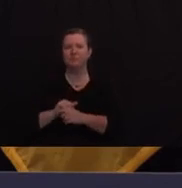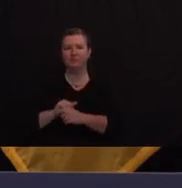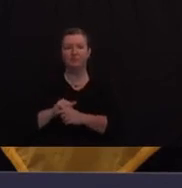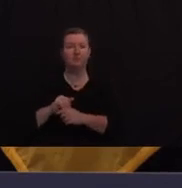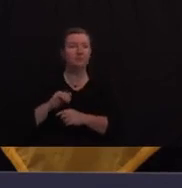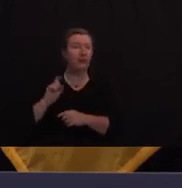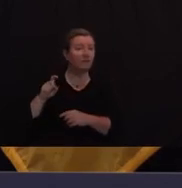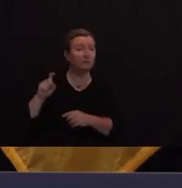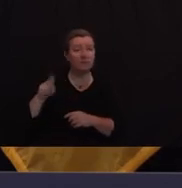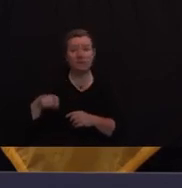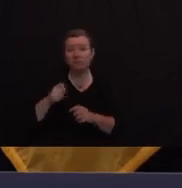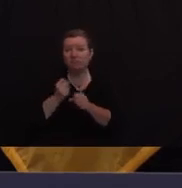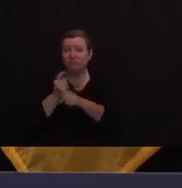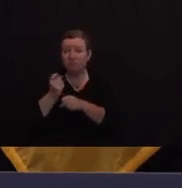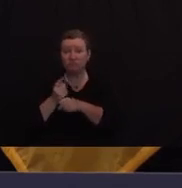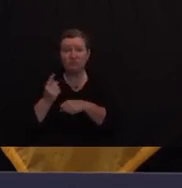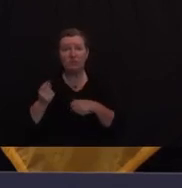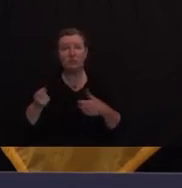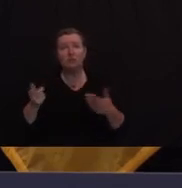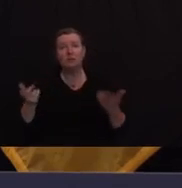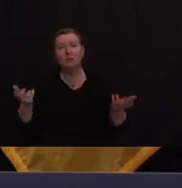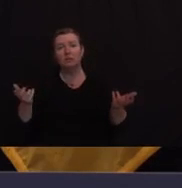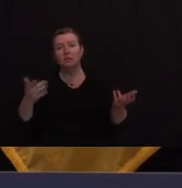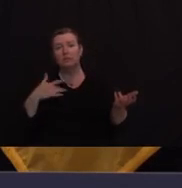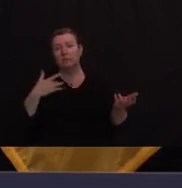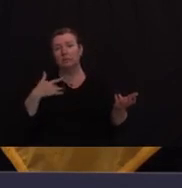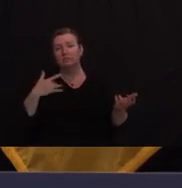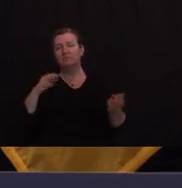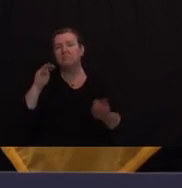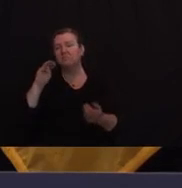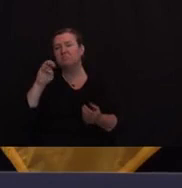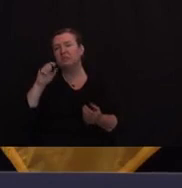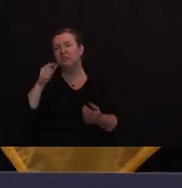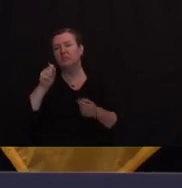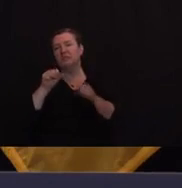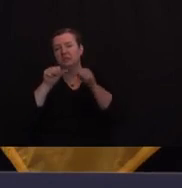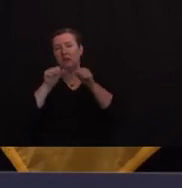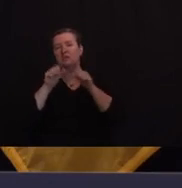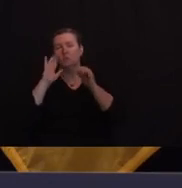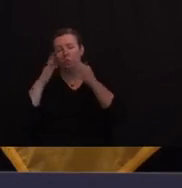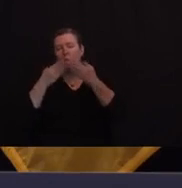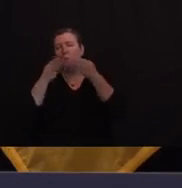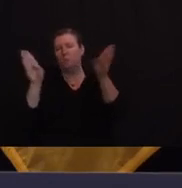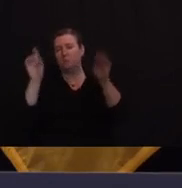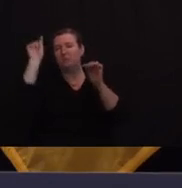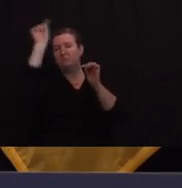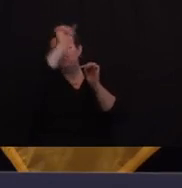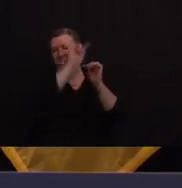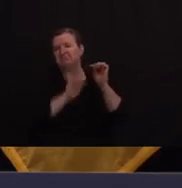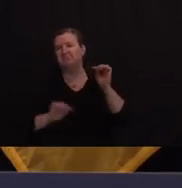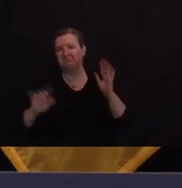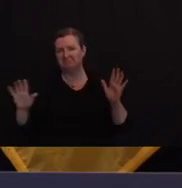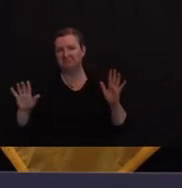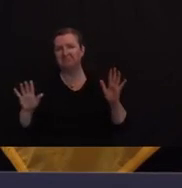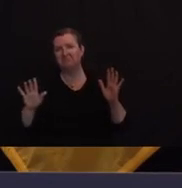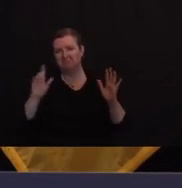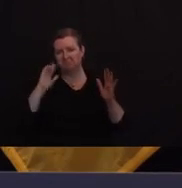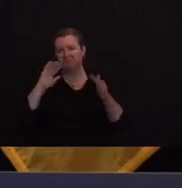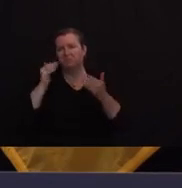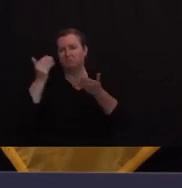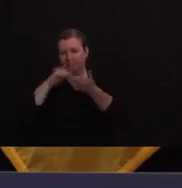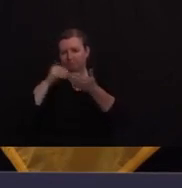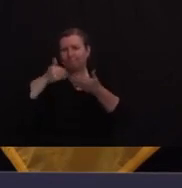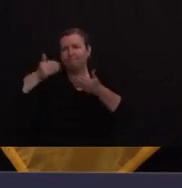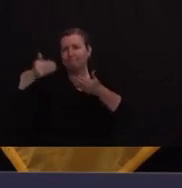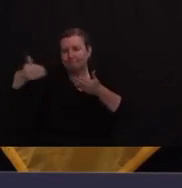period of a concentrated period of time to handle to handle that first wave. Thank you for all. Sir,